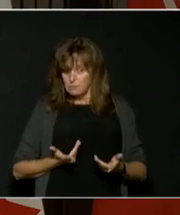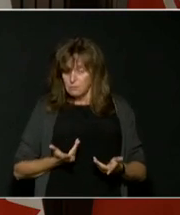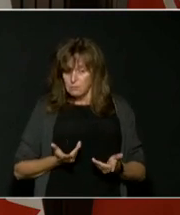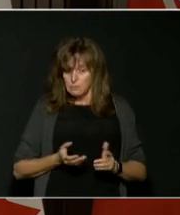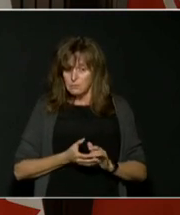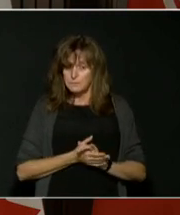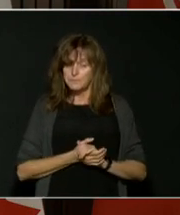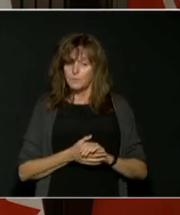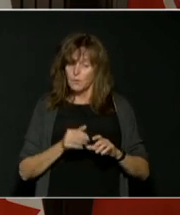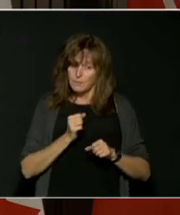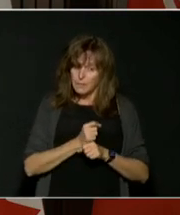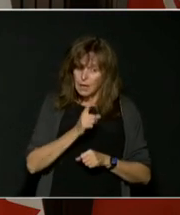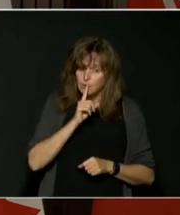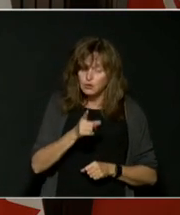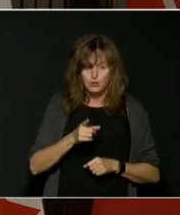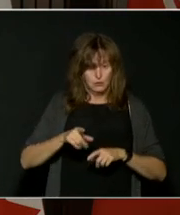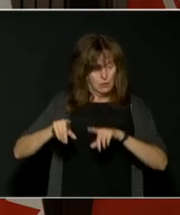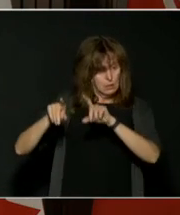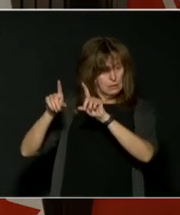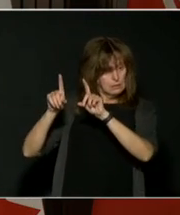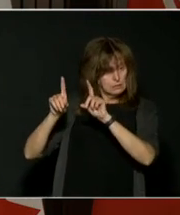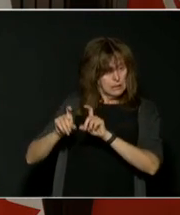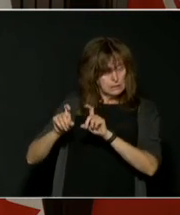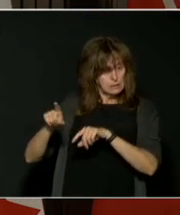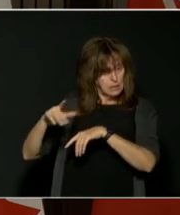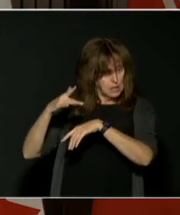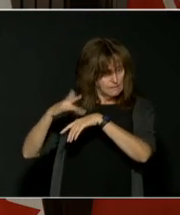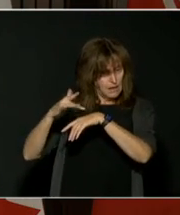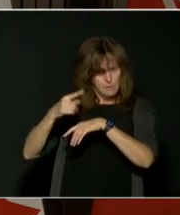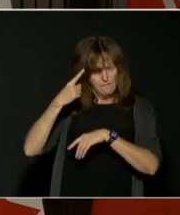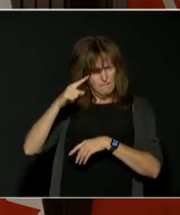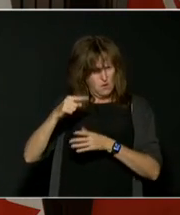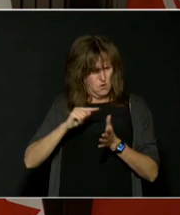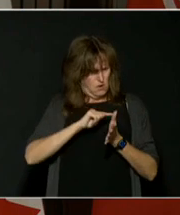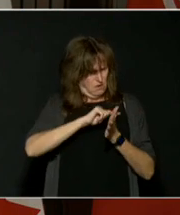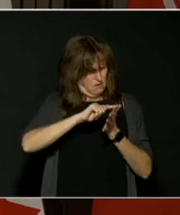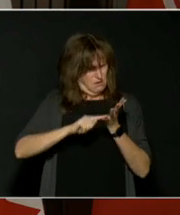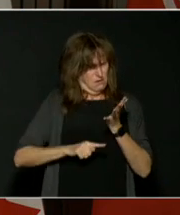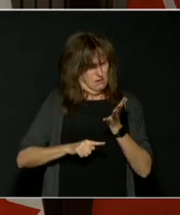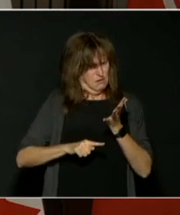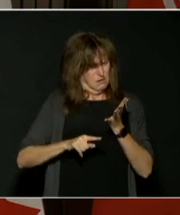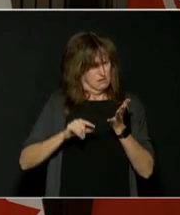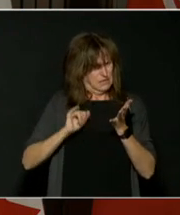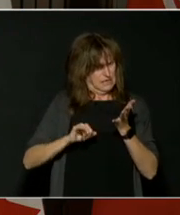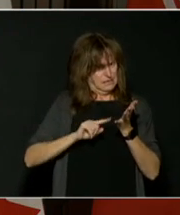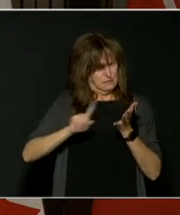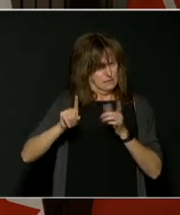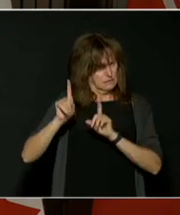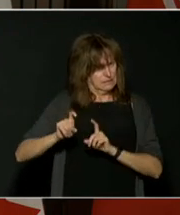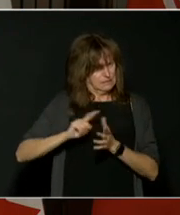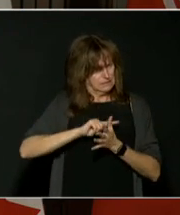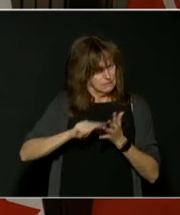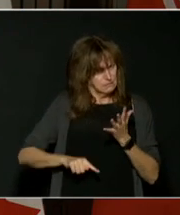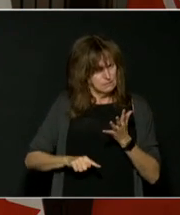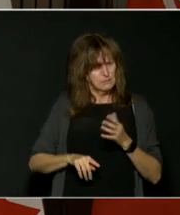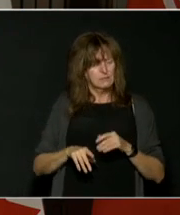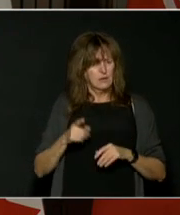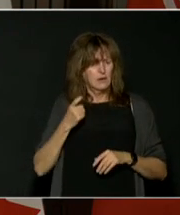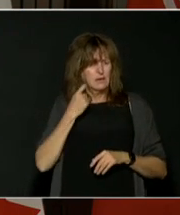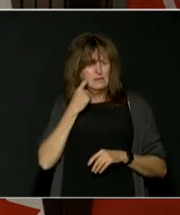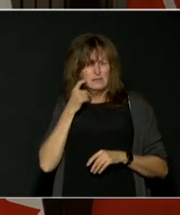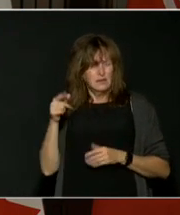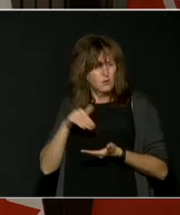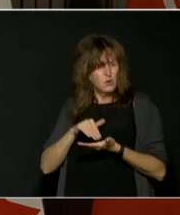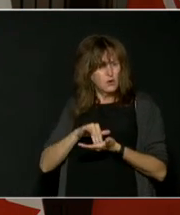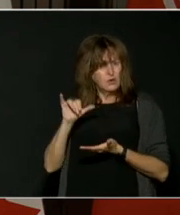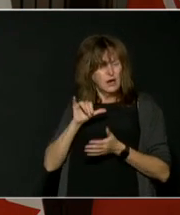testing capacity for our priority populations. So in the as Dr. Yaffe has described, in the case